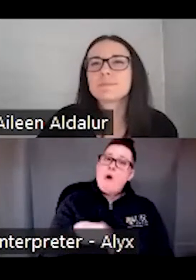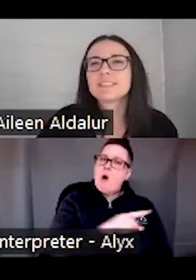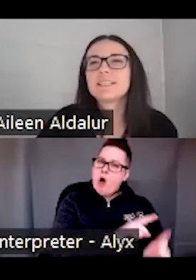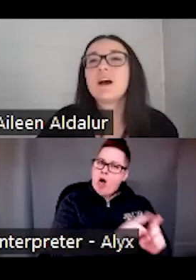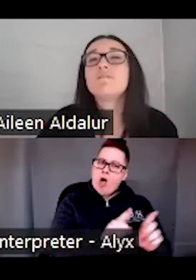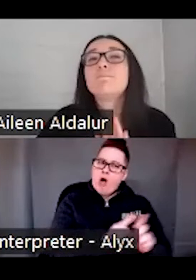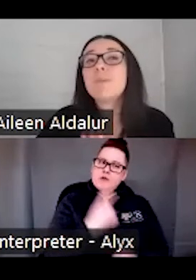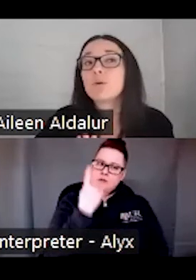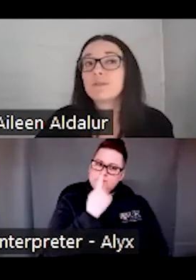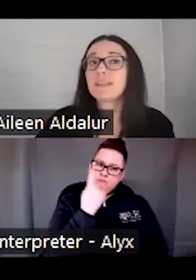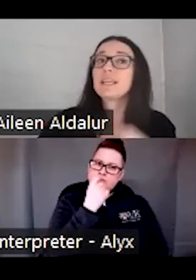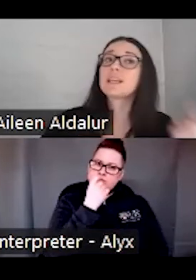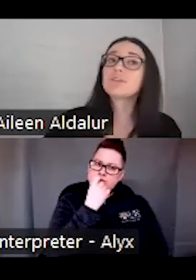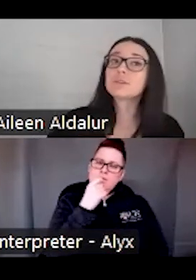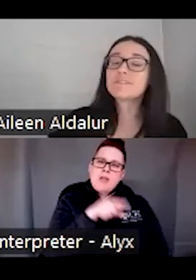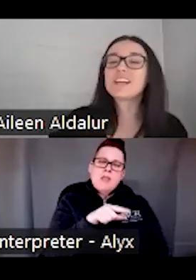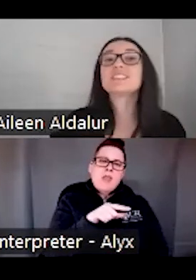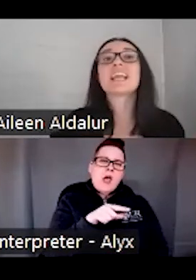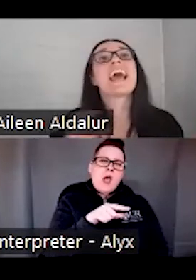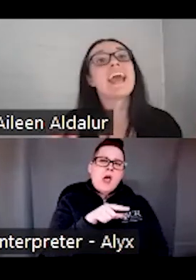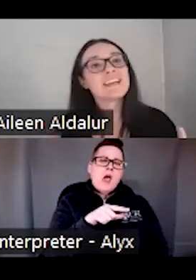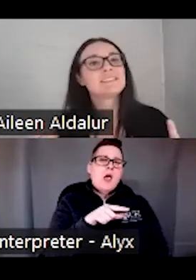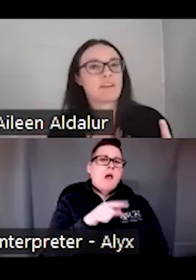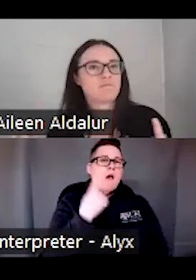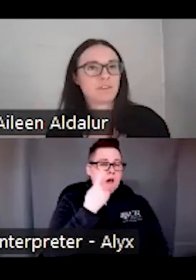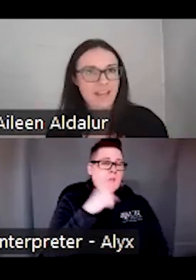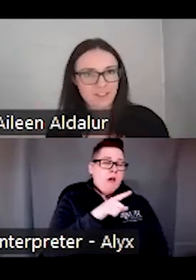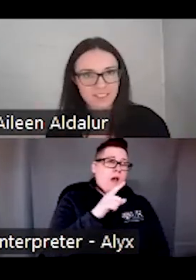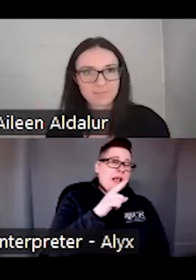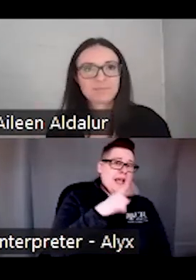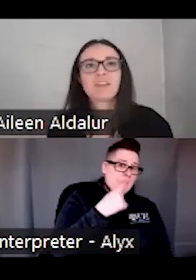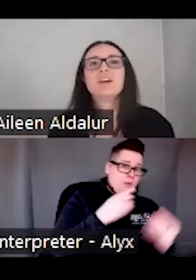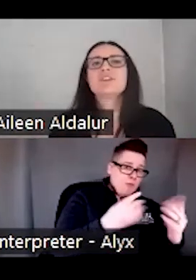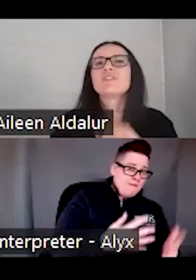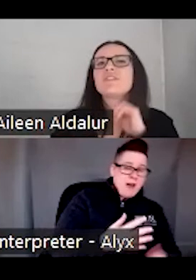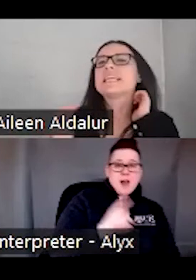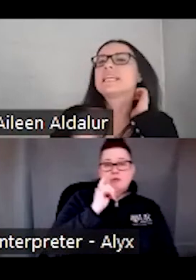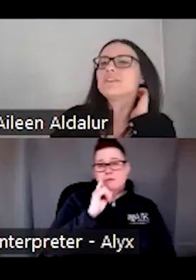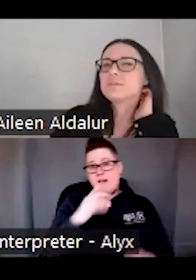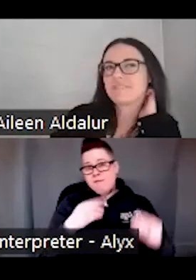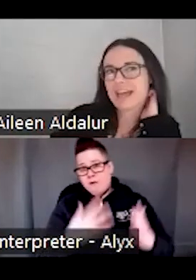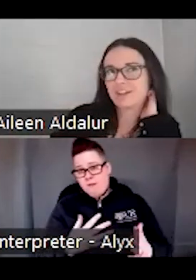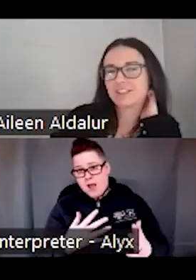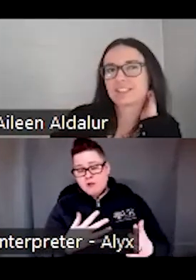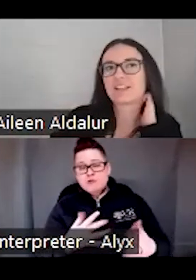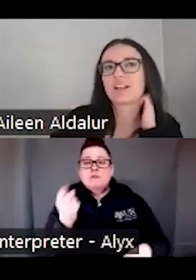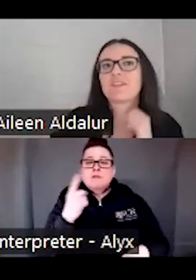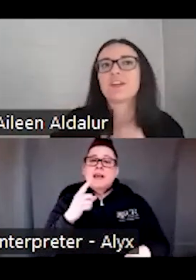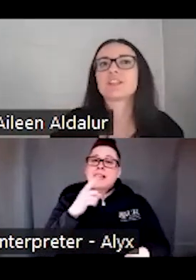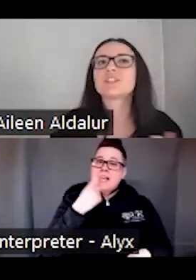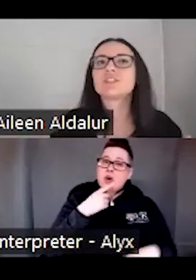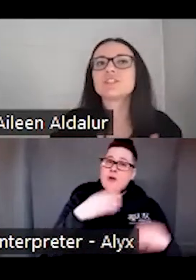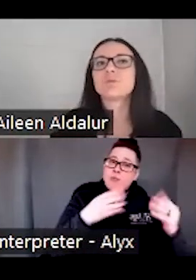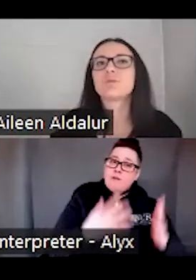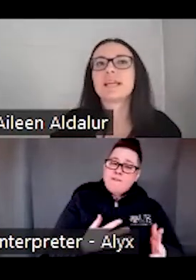the competency of both hearing providers and deaf providers. So for the hearing providers,